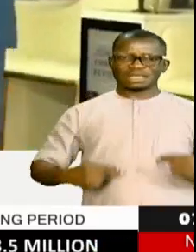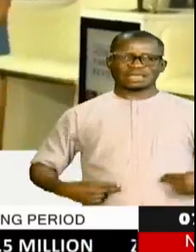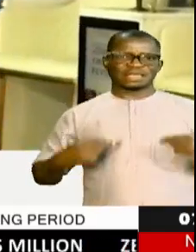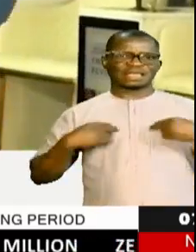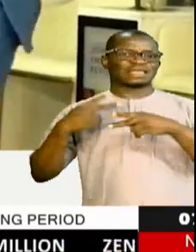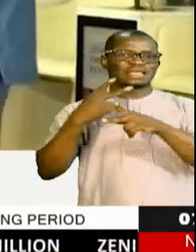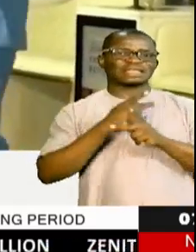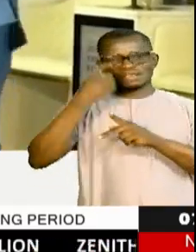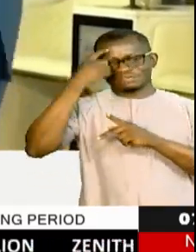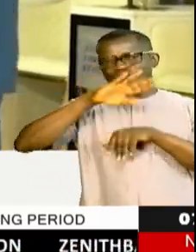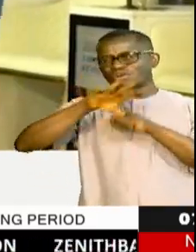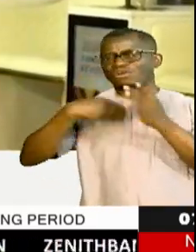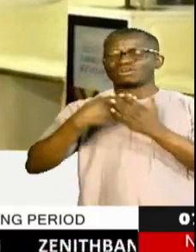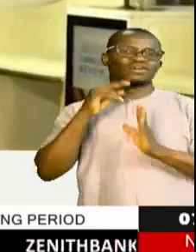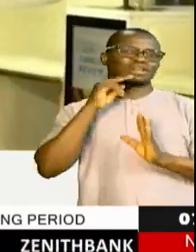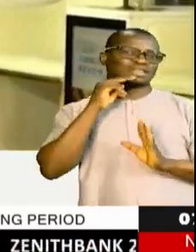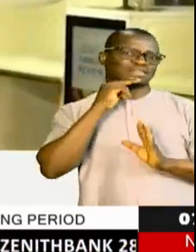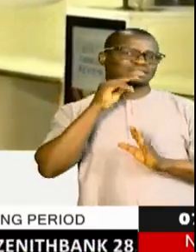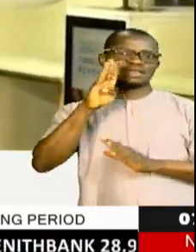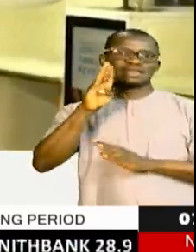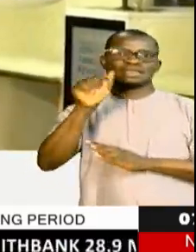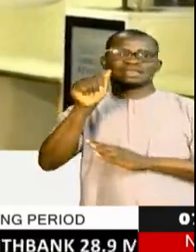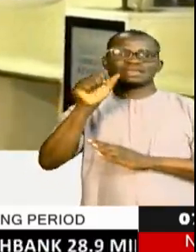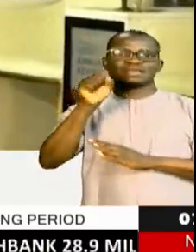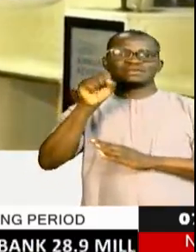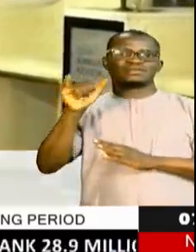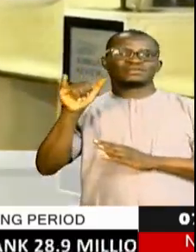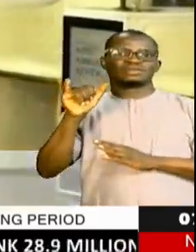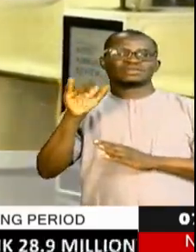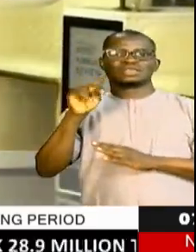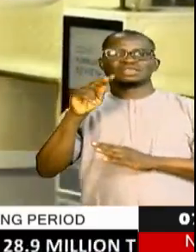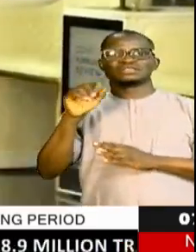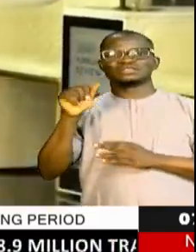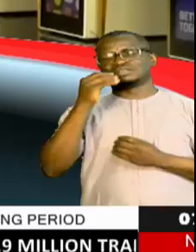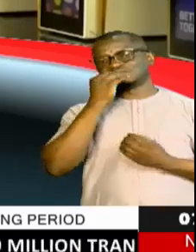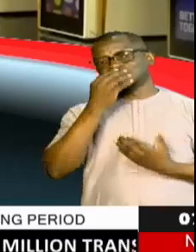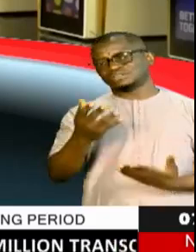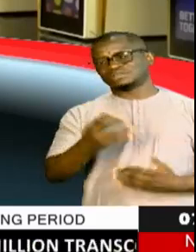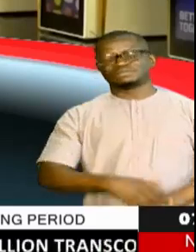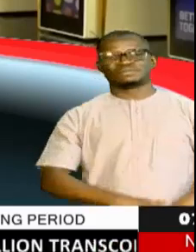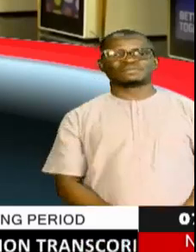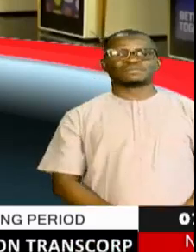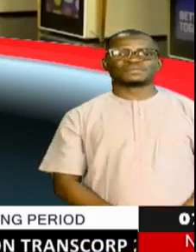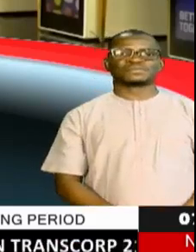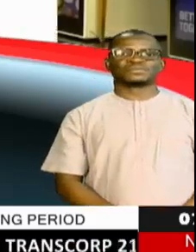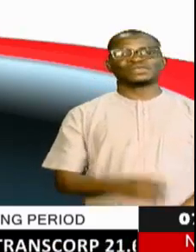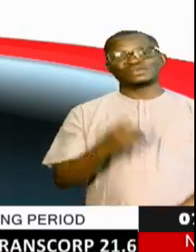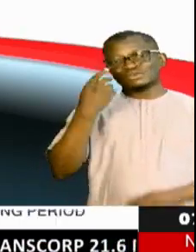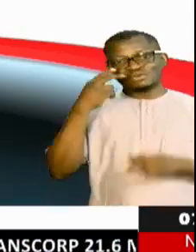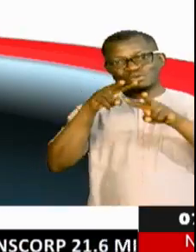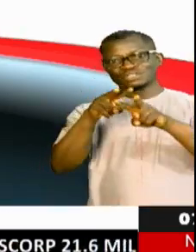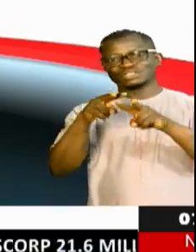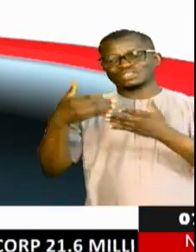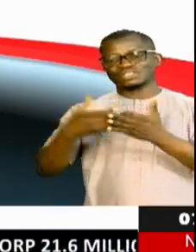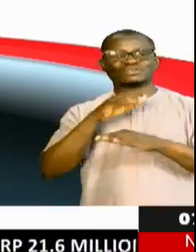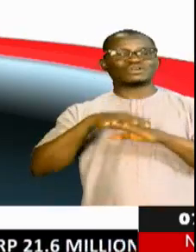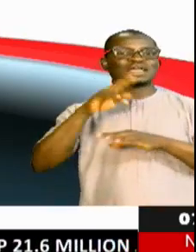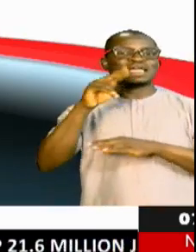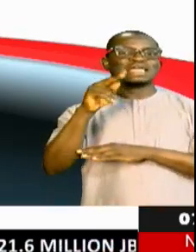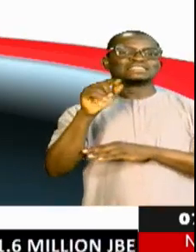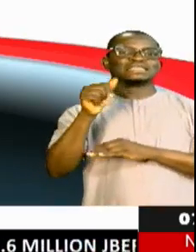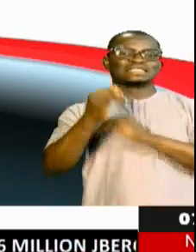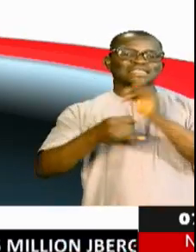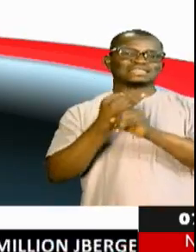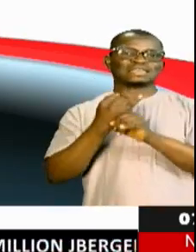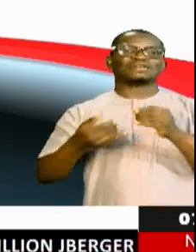all Nigerians. Basi Taipa, NTA News. You're still watching the news on NTA International. We'll